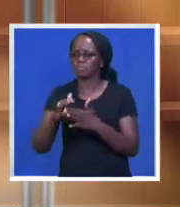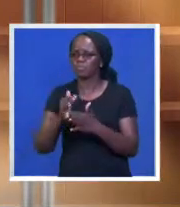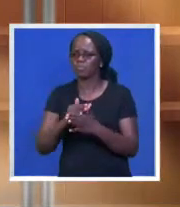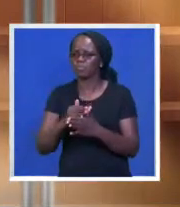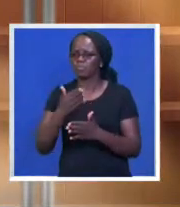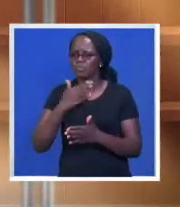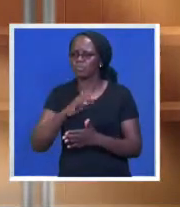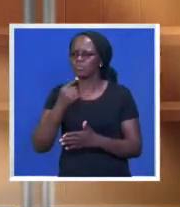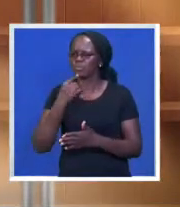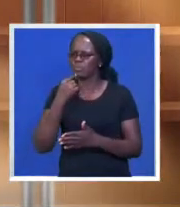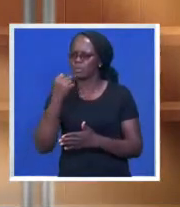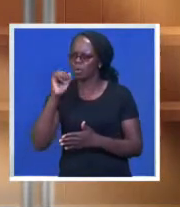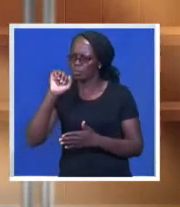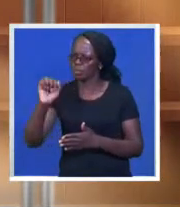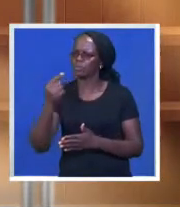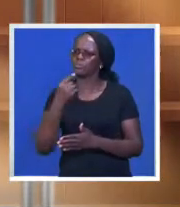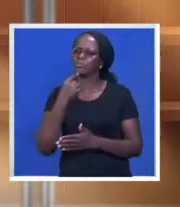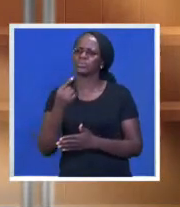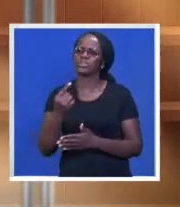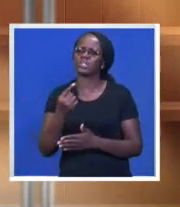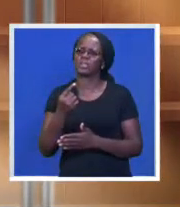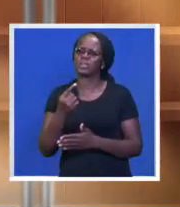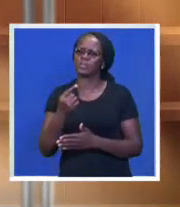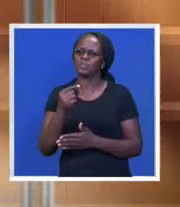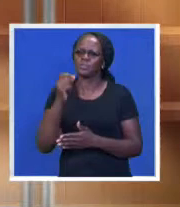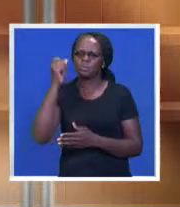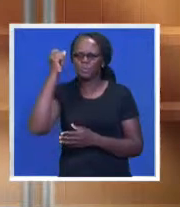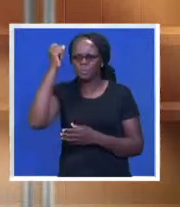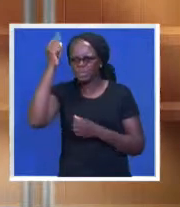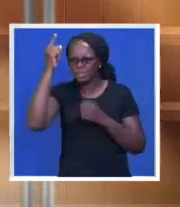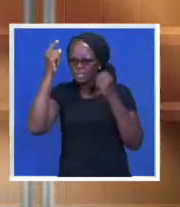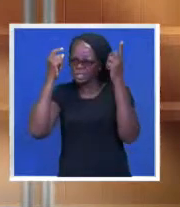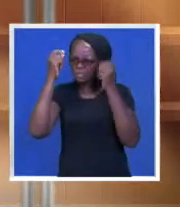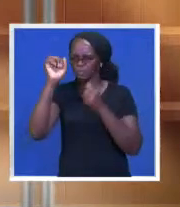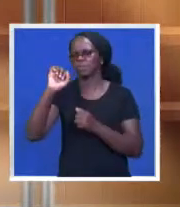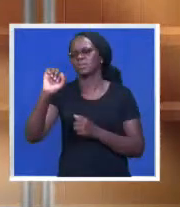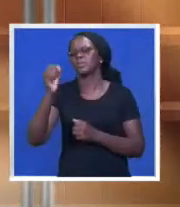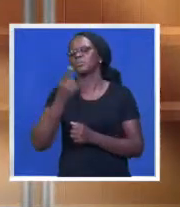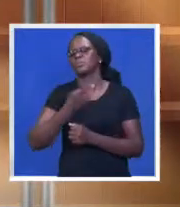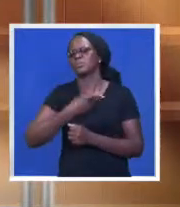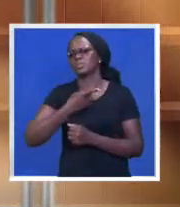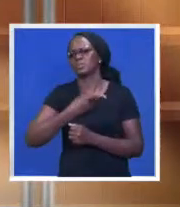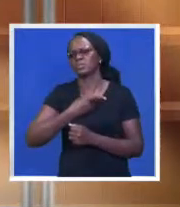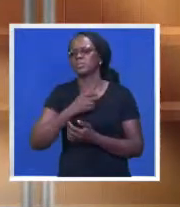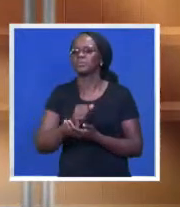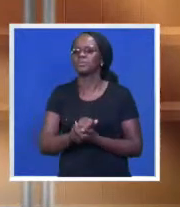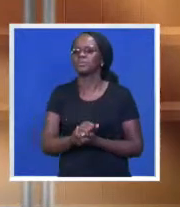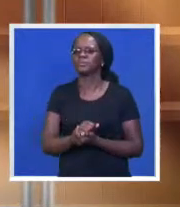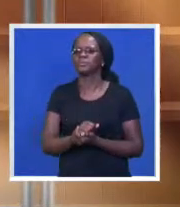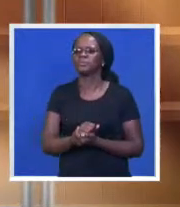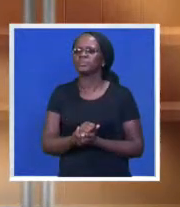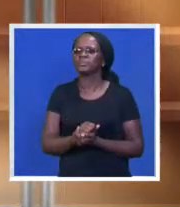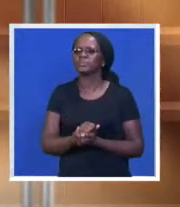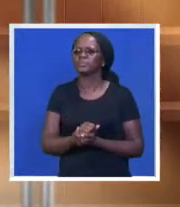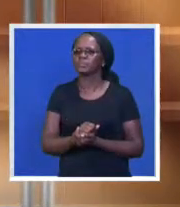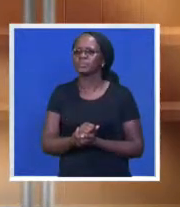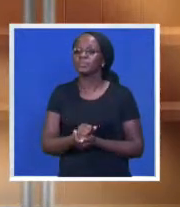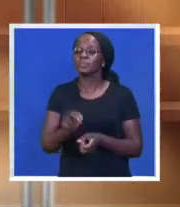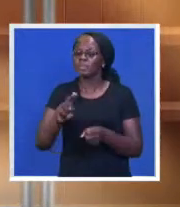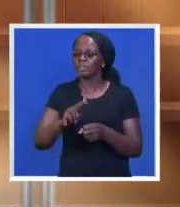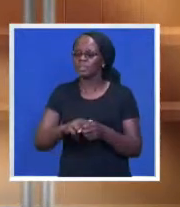then you support. Thereafter, you give another perspective, another view of point, whereby you